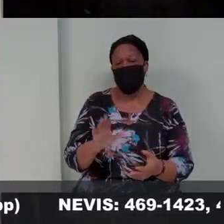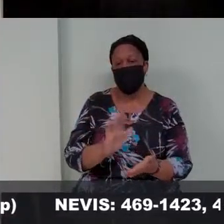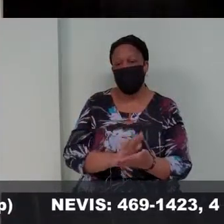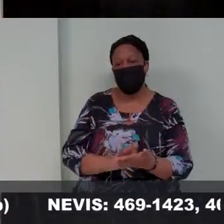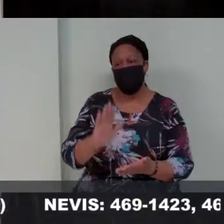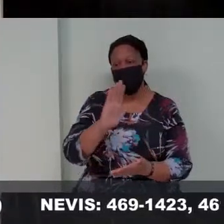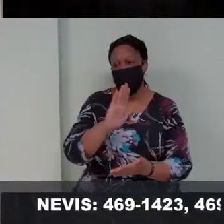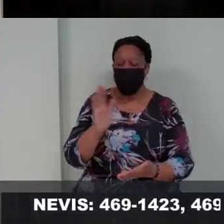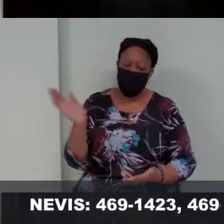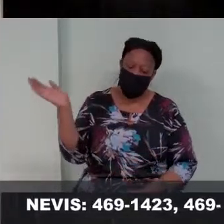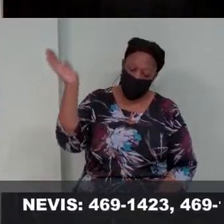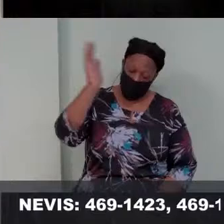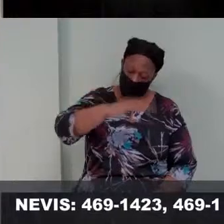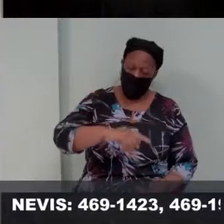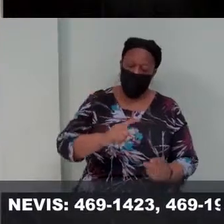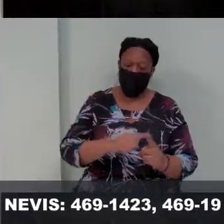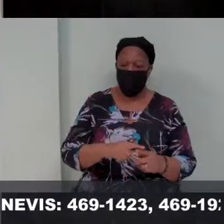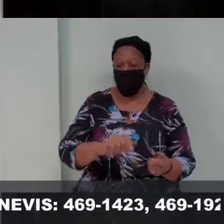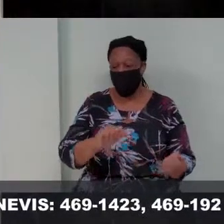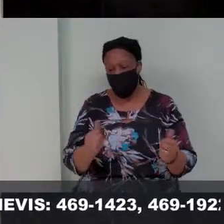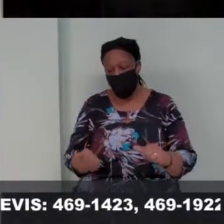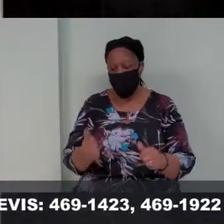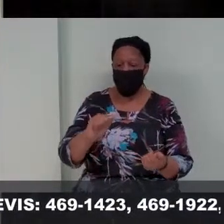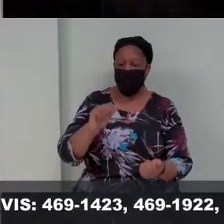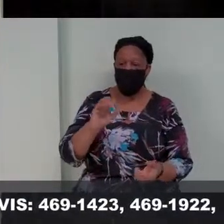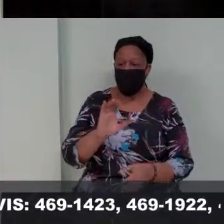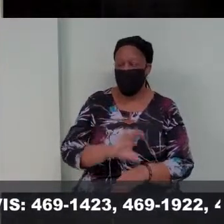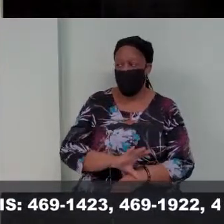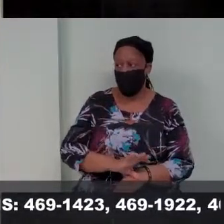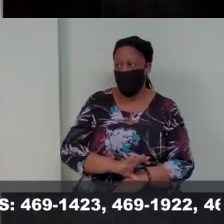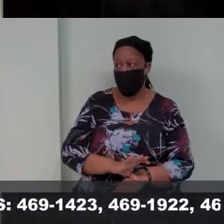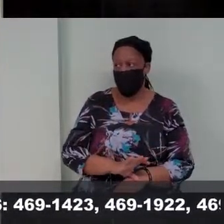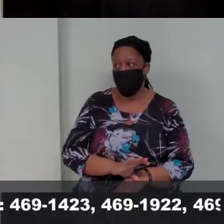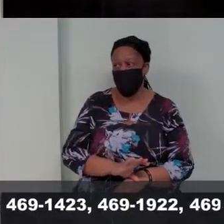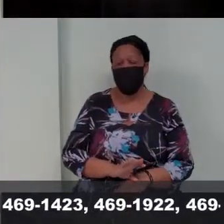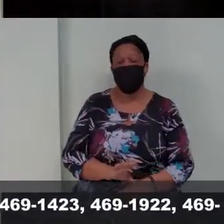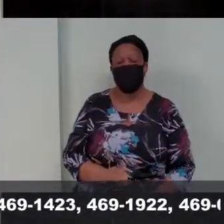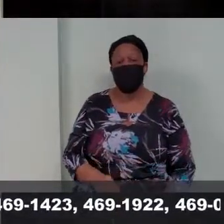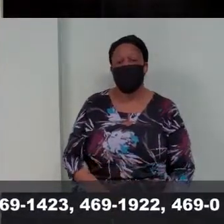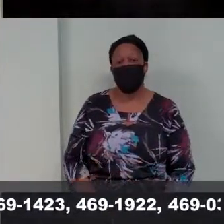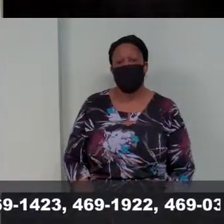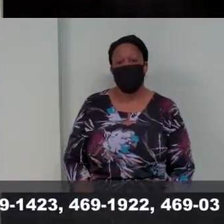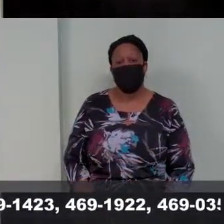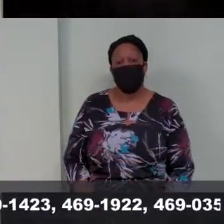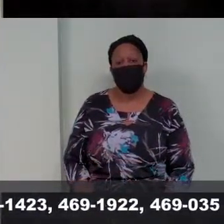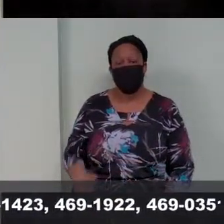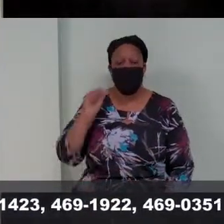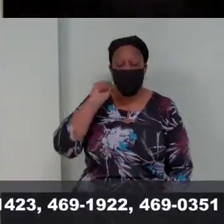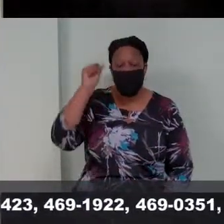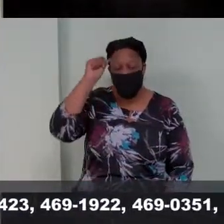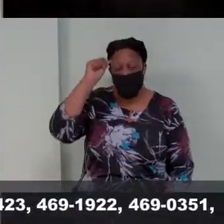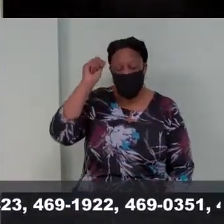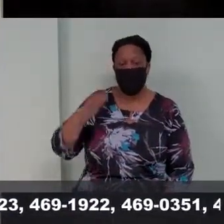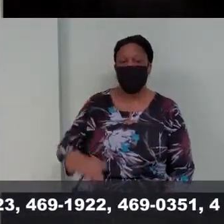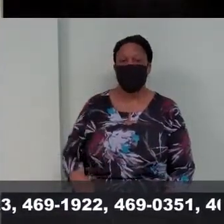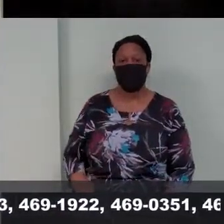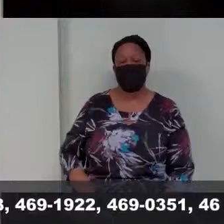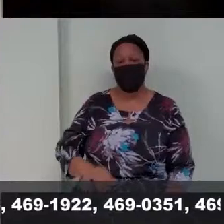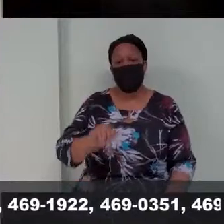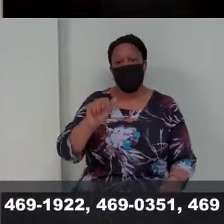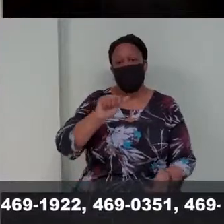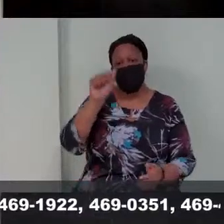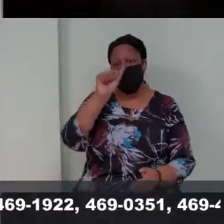person: Arts, Science, and General Studies, Adult and Continuing Education,